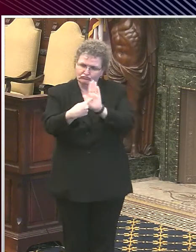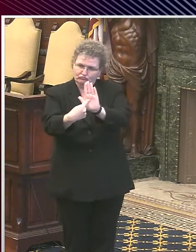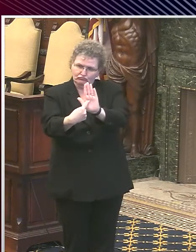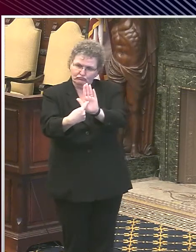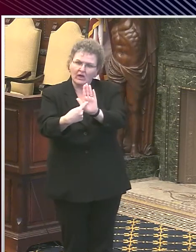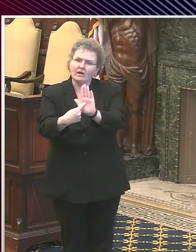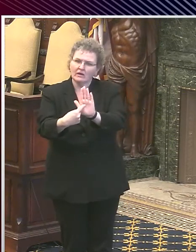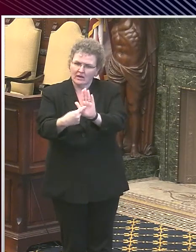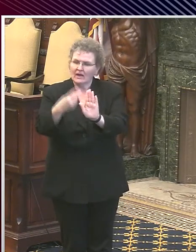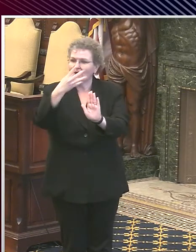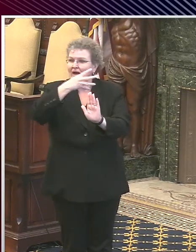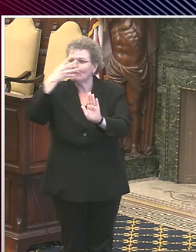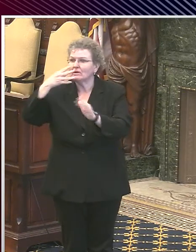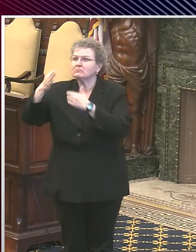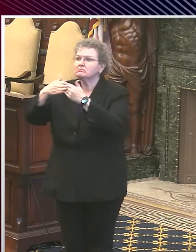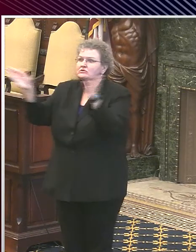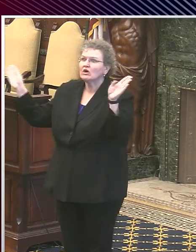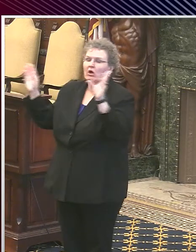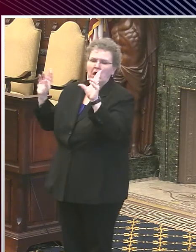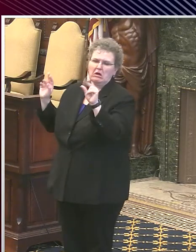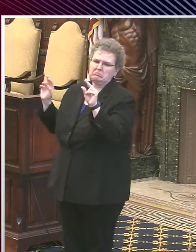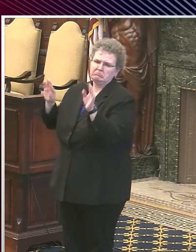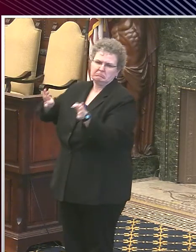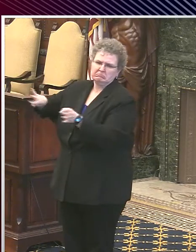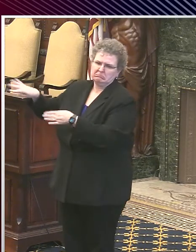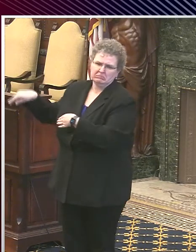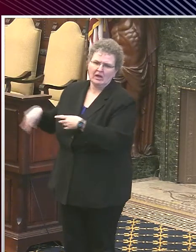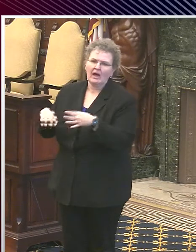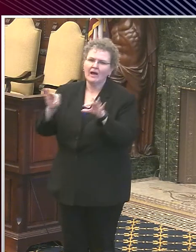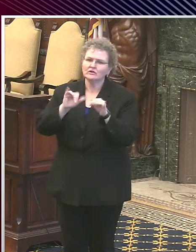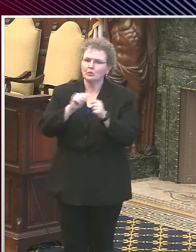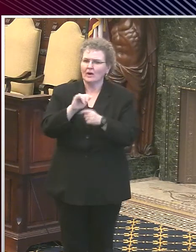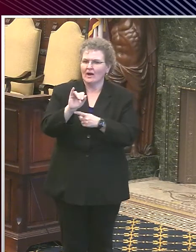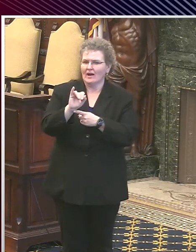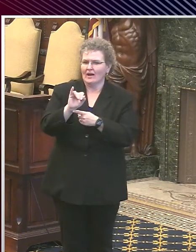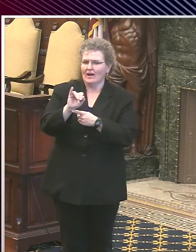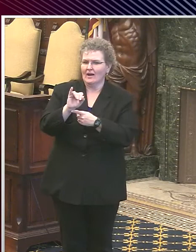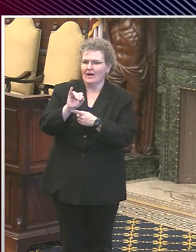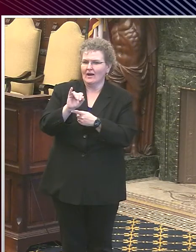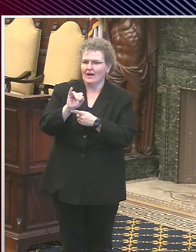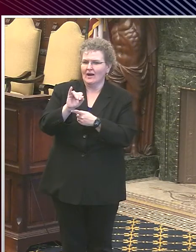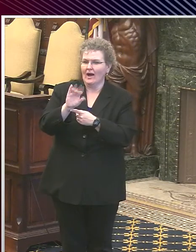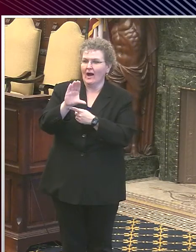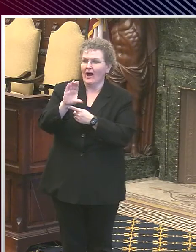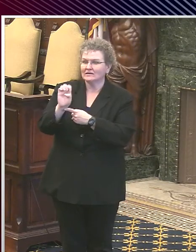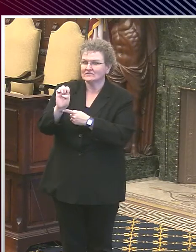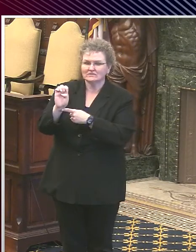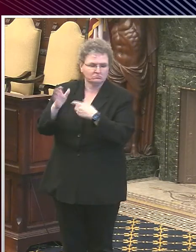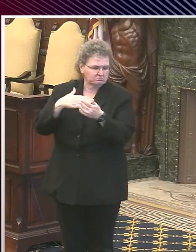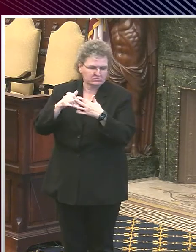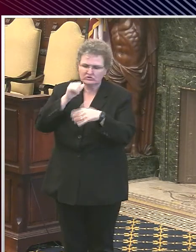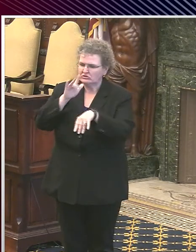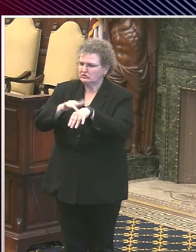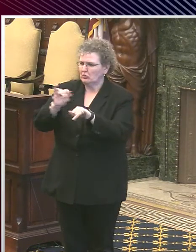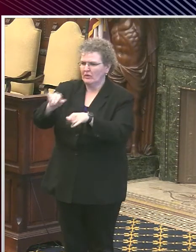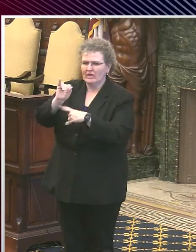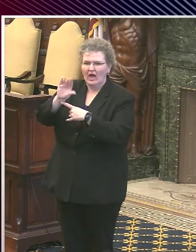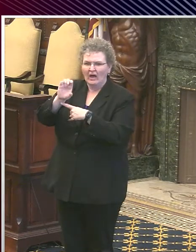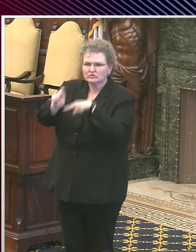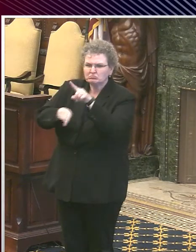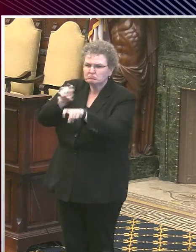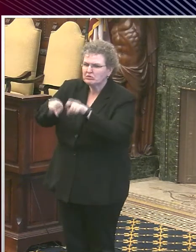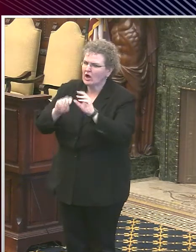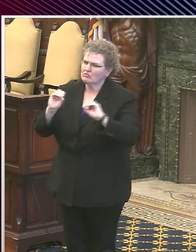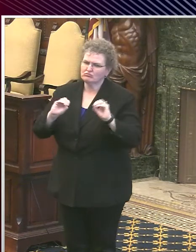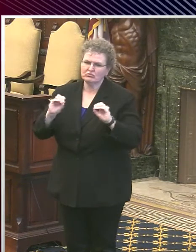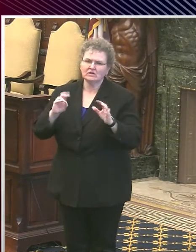status, and there will be no enforcement by ICE or any other immigration agencies anywhere near the convention center. And Secretary